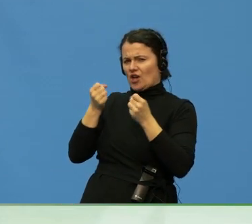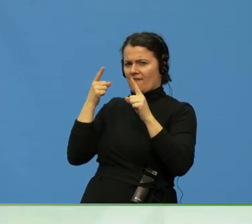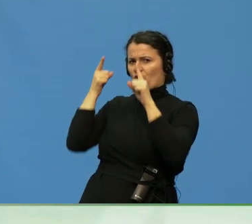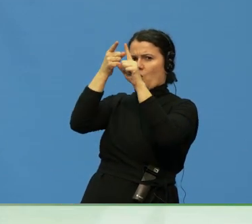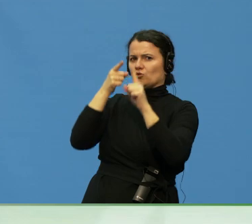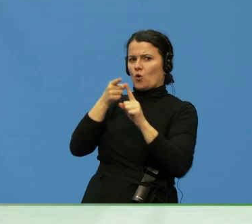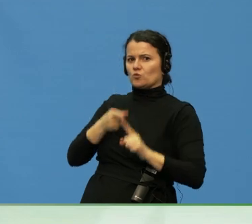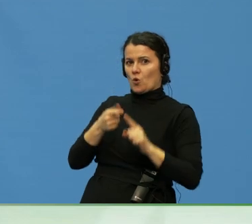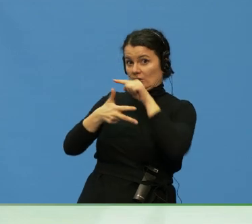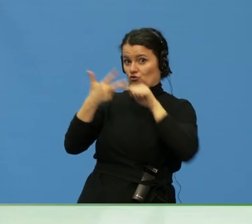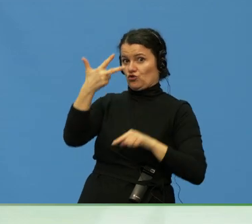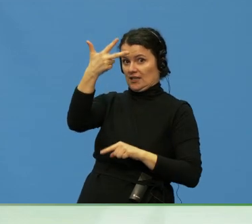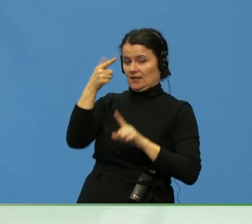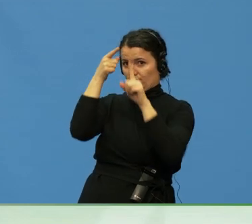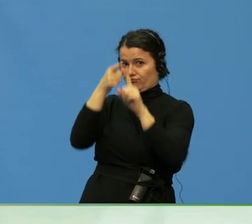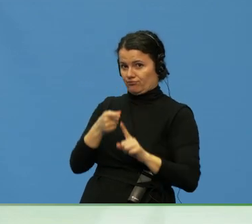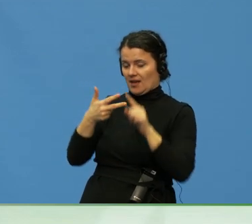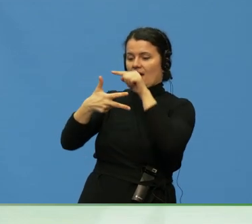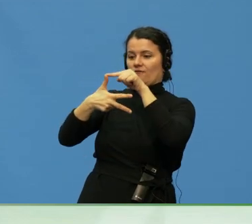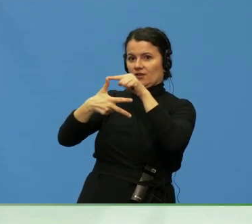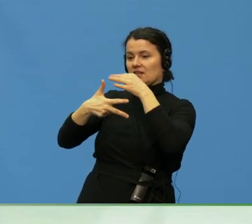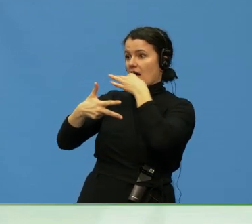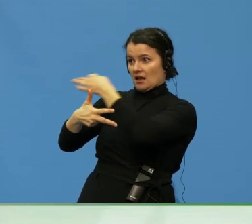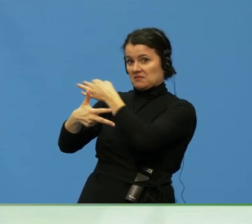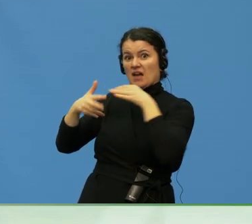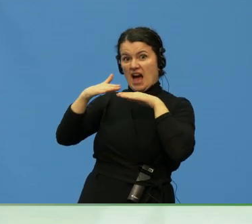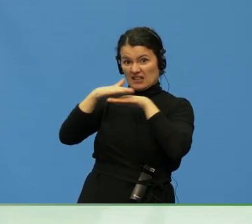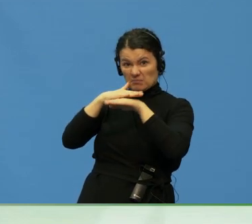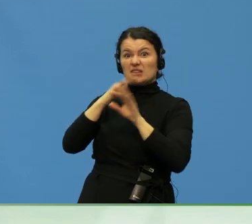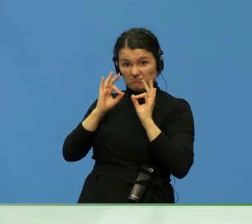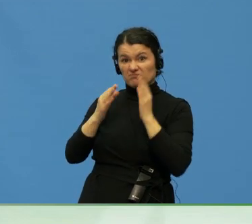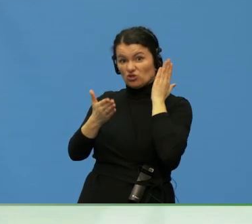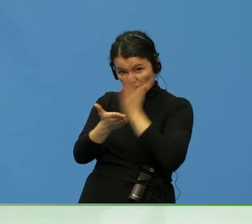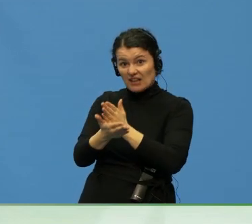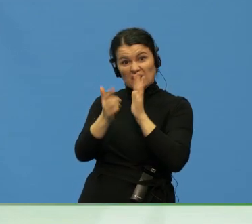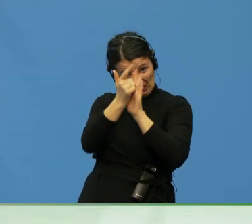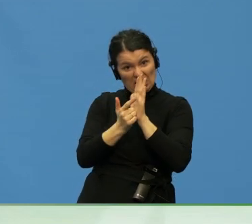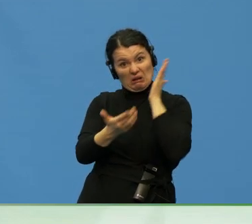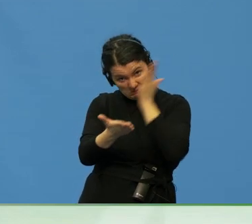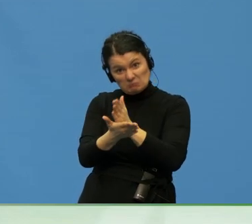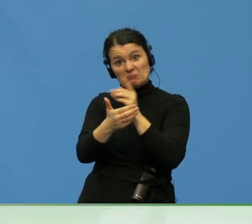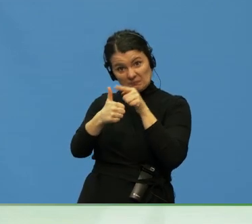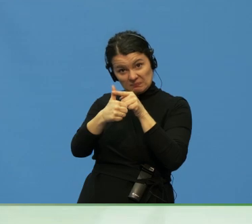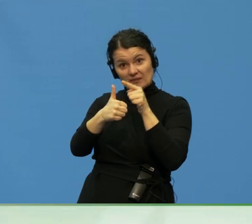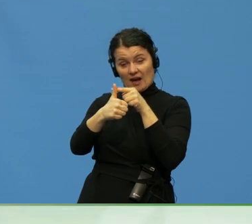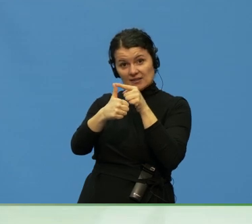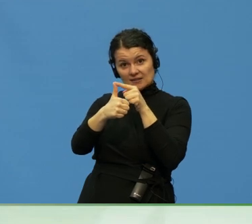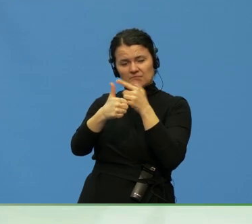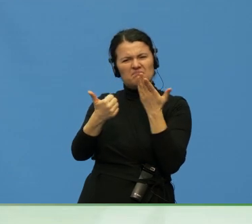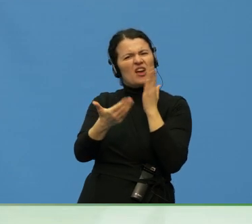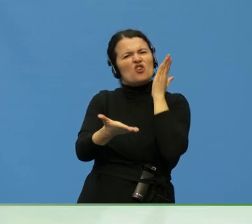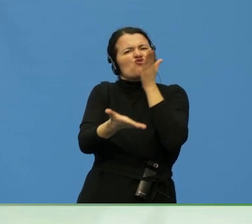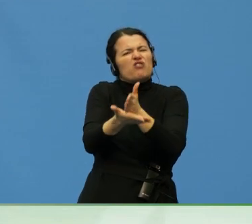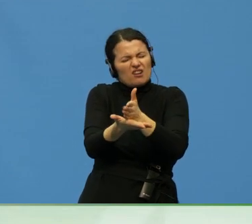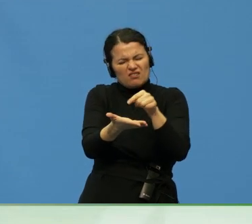session. First, we will ask whether accessibility is a real right. Is it a legal right? What does a right